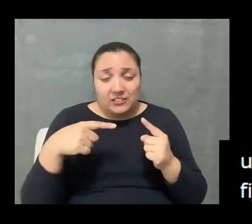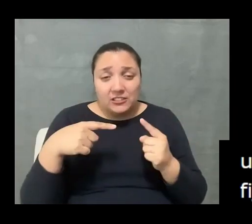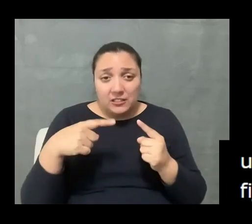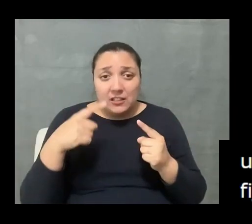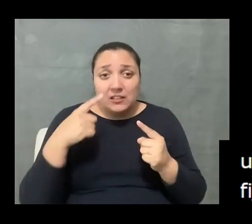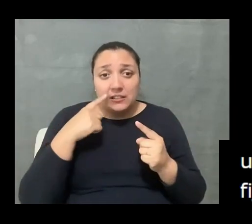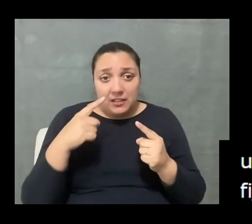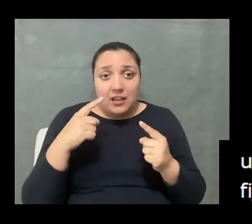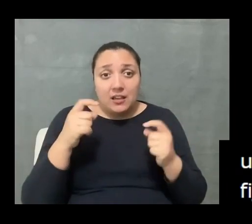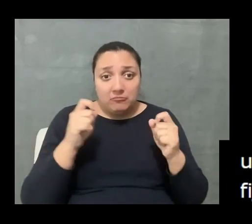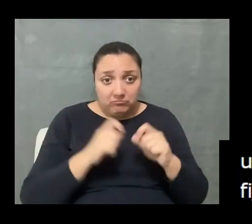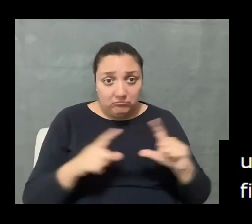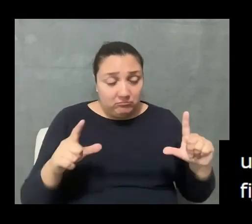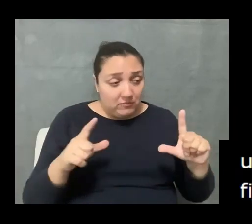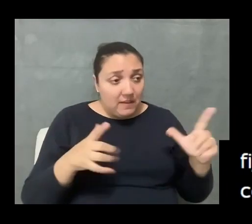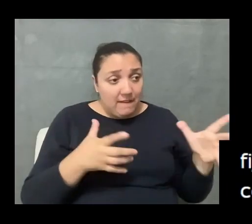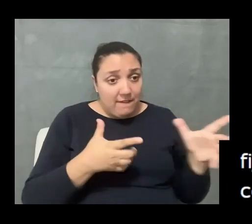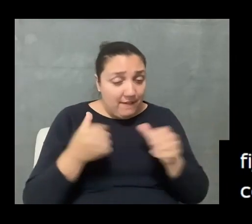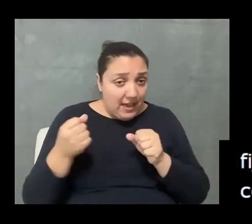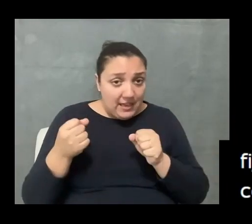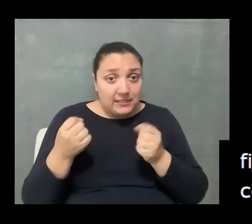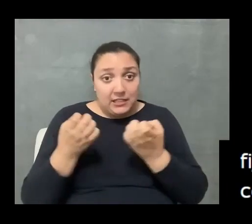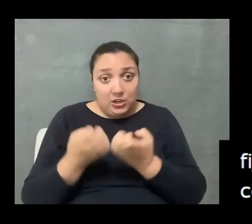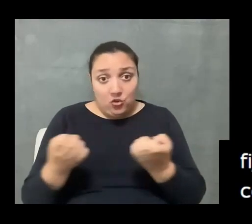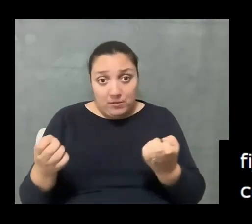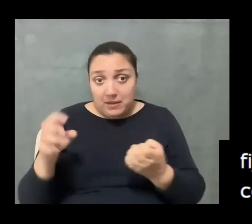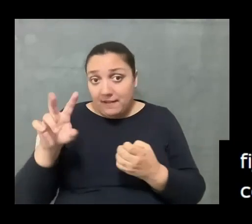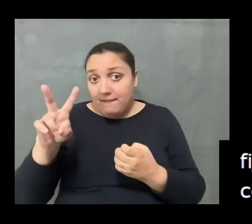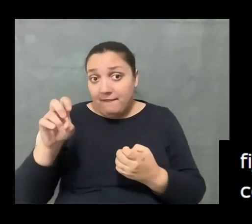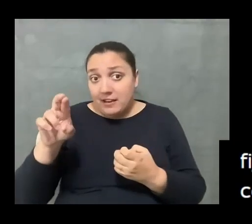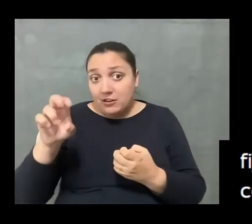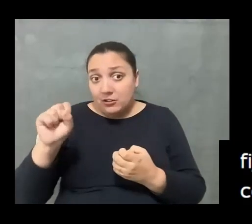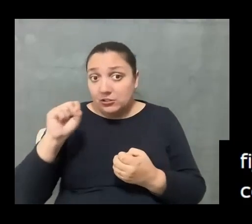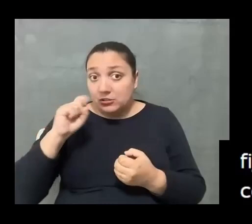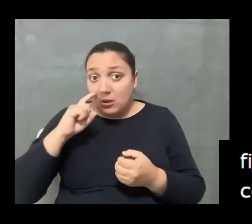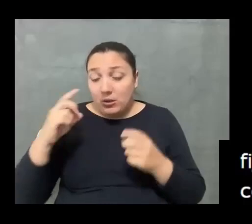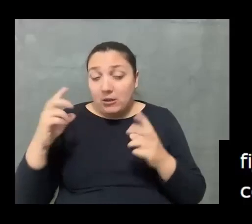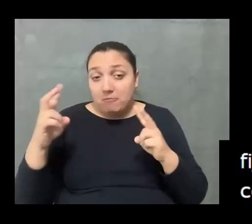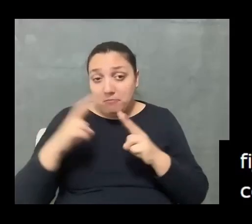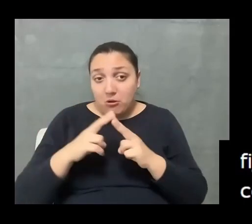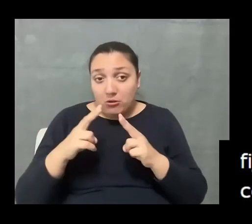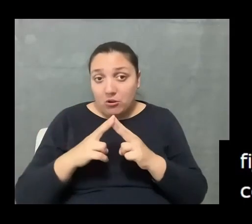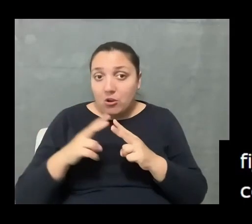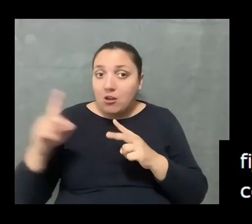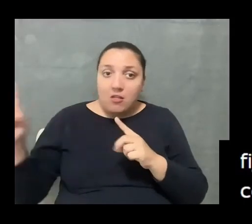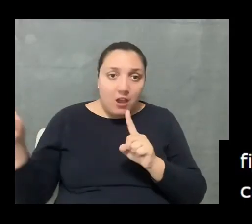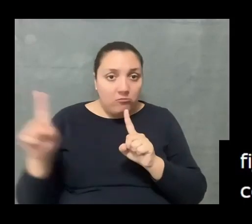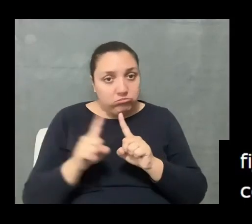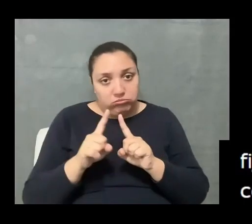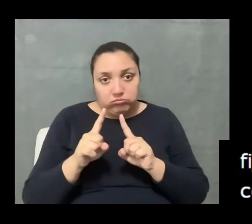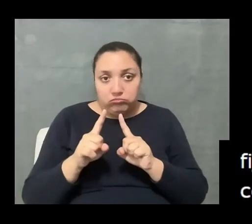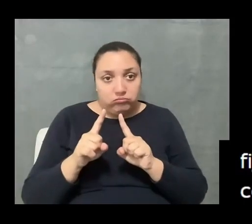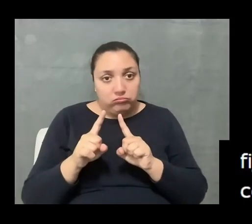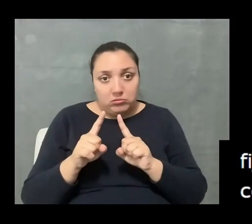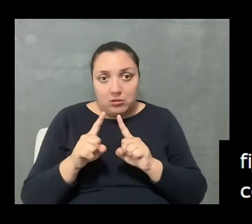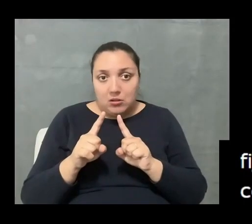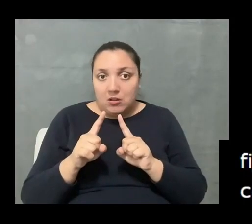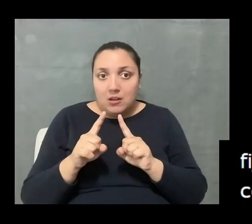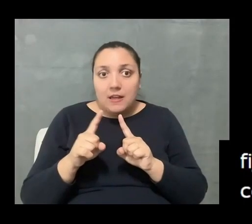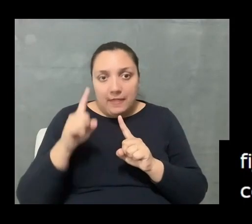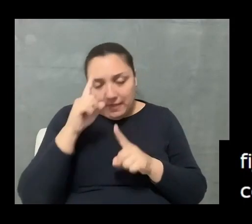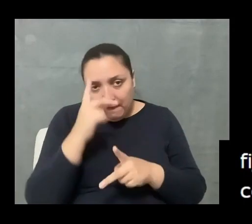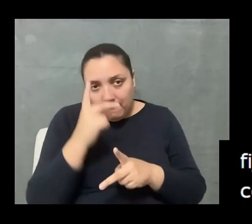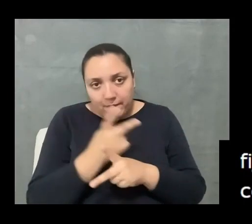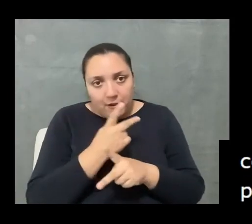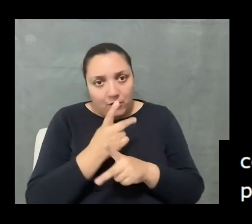quickly. The equipment vendors that we have, who we partner with, are lockstep with us in figuring out where we can go next.